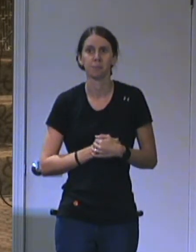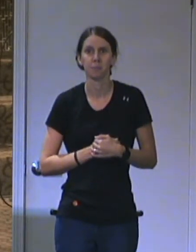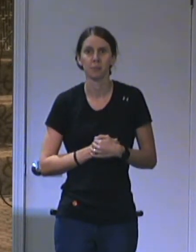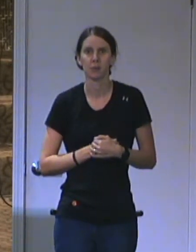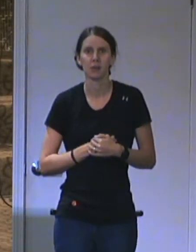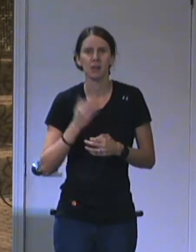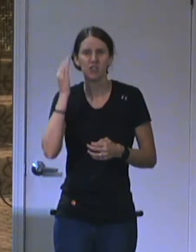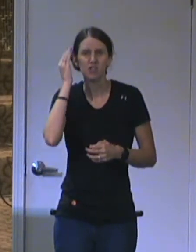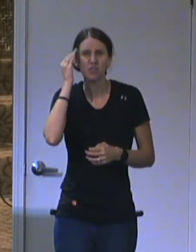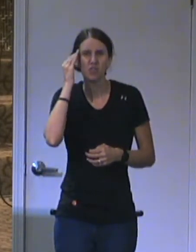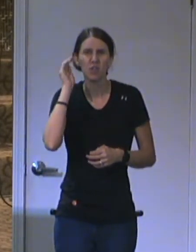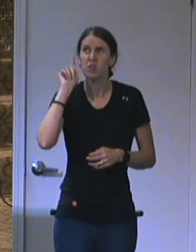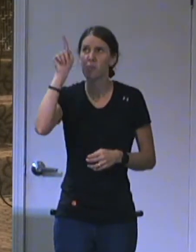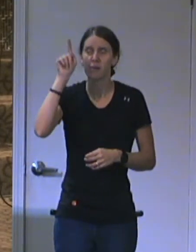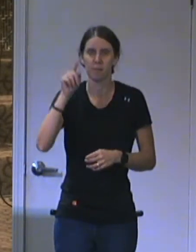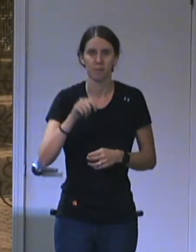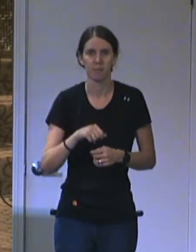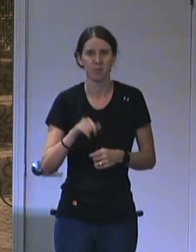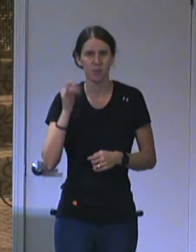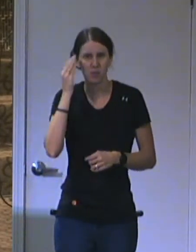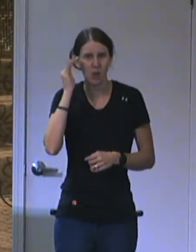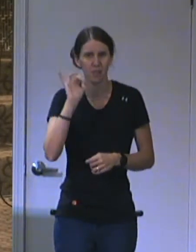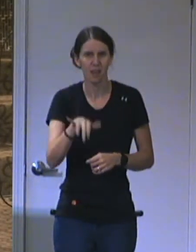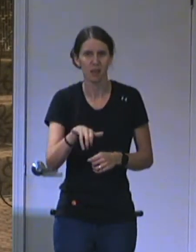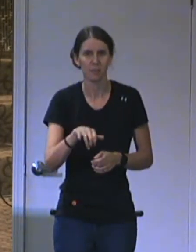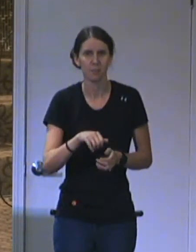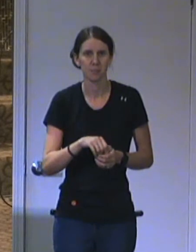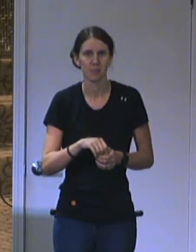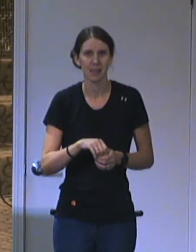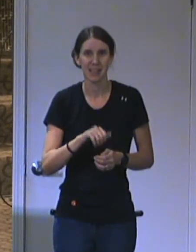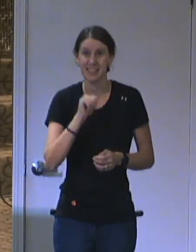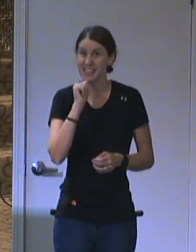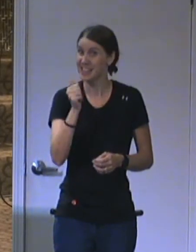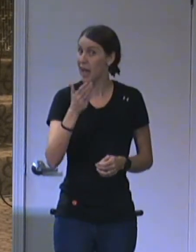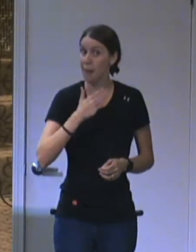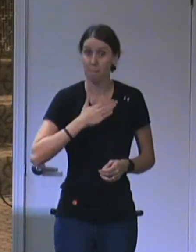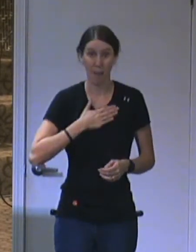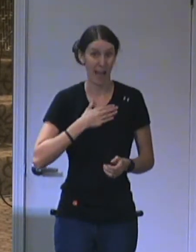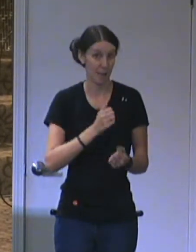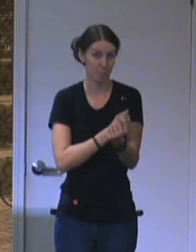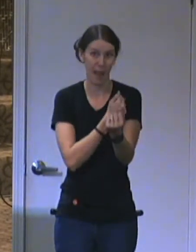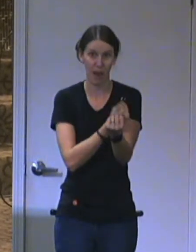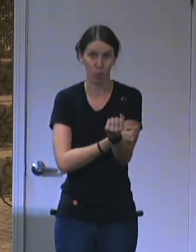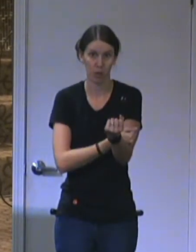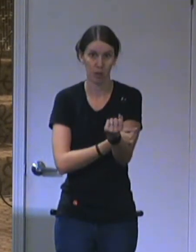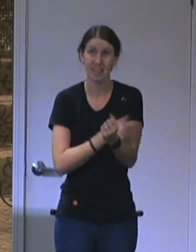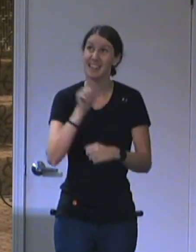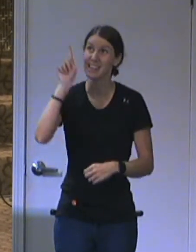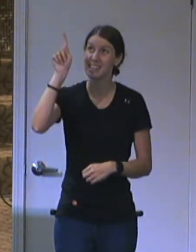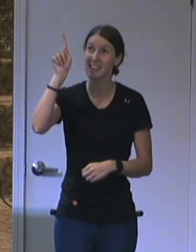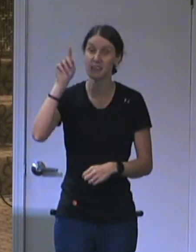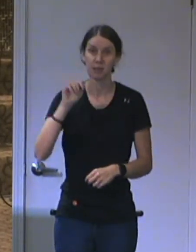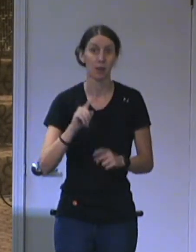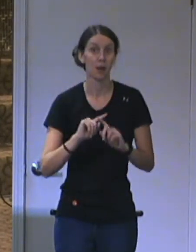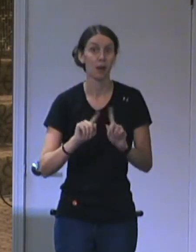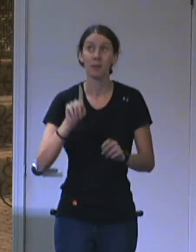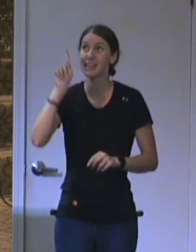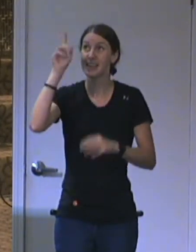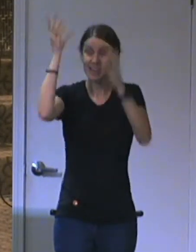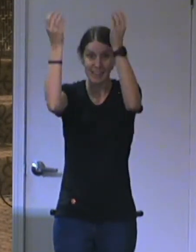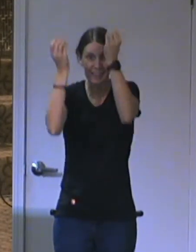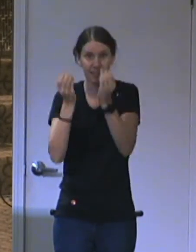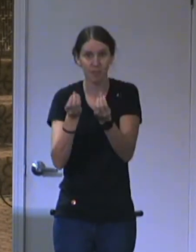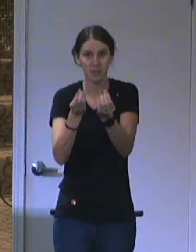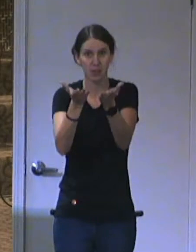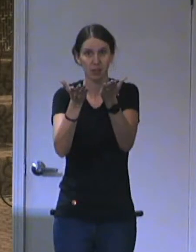I need to know that. It's not my power, it's his. But he says, I'll give it in your life. And